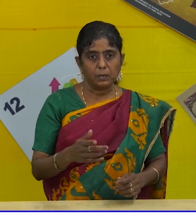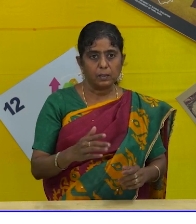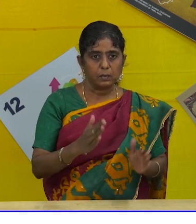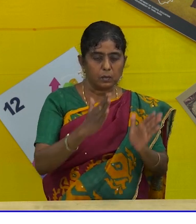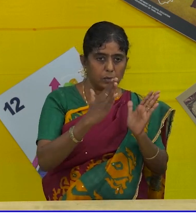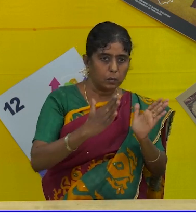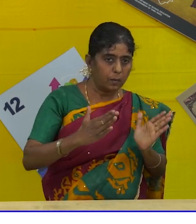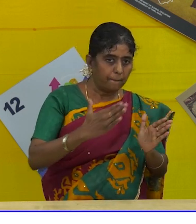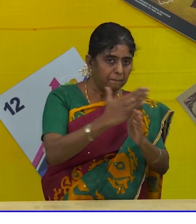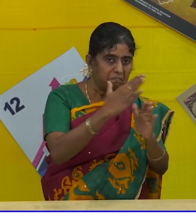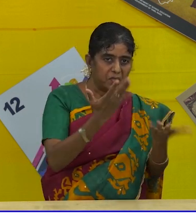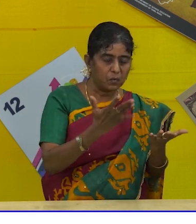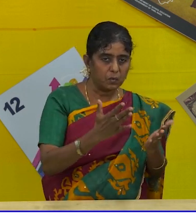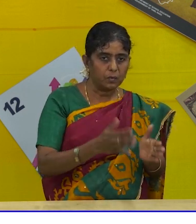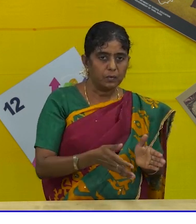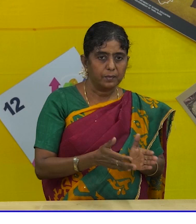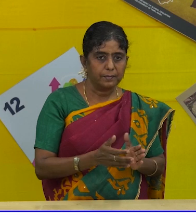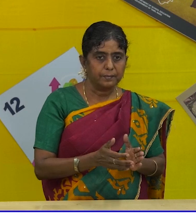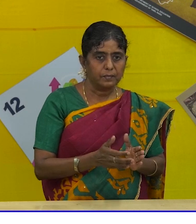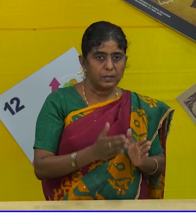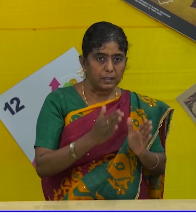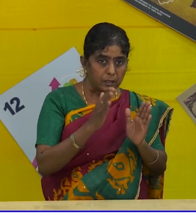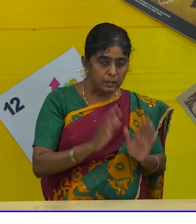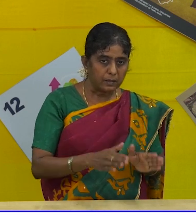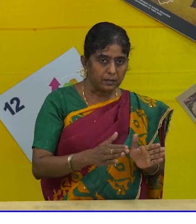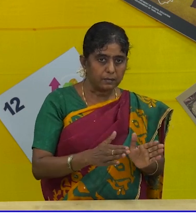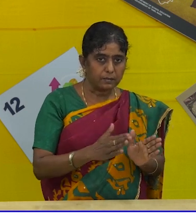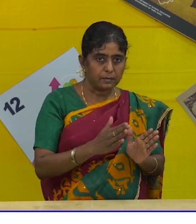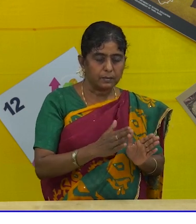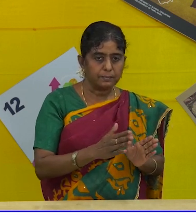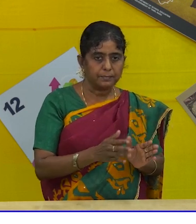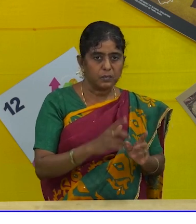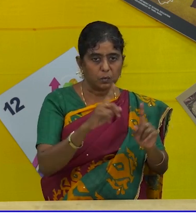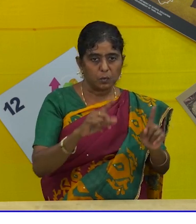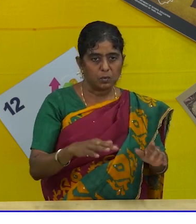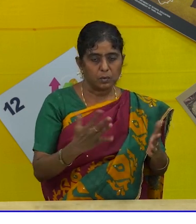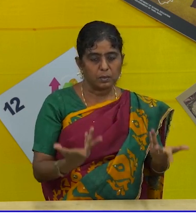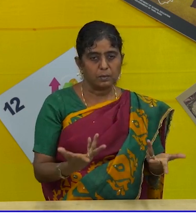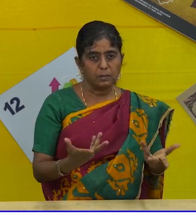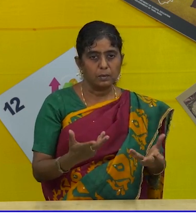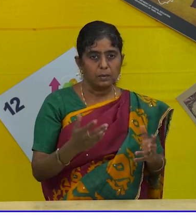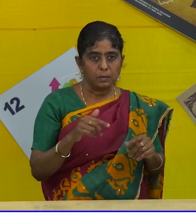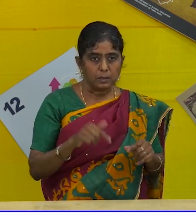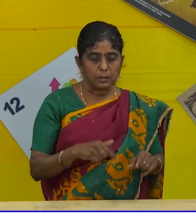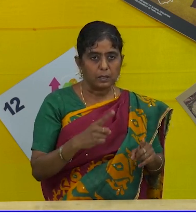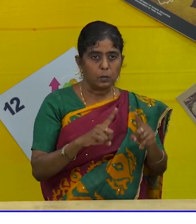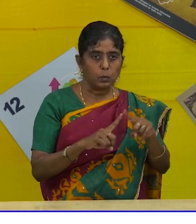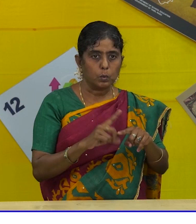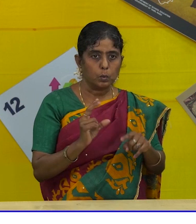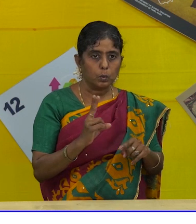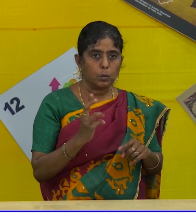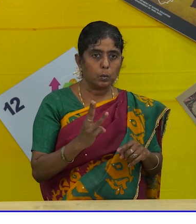Being there is no point of intersection, it should not have a solution. So, the